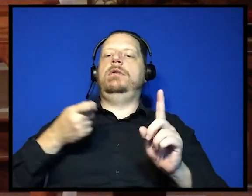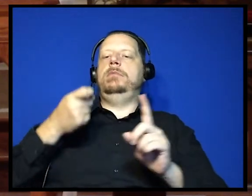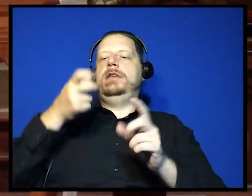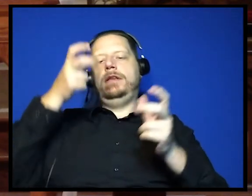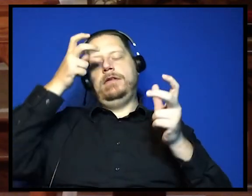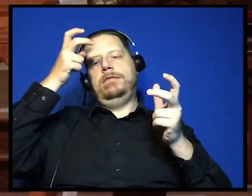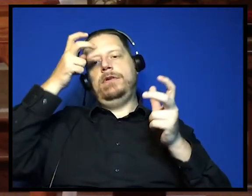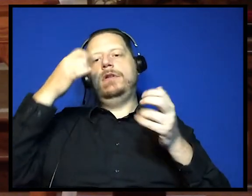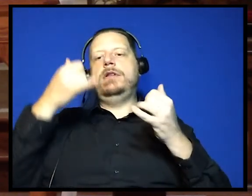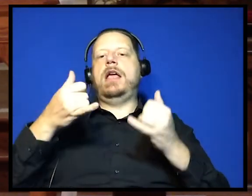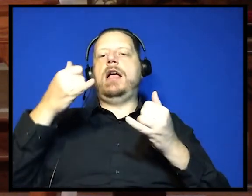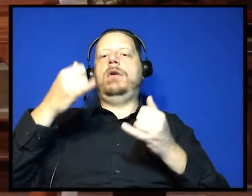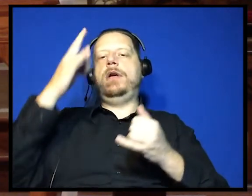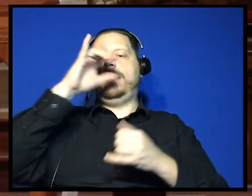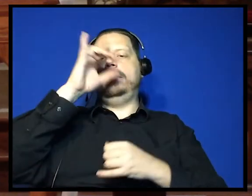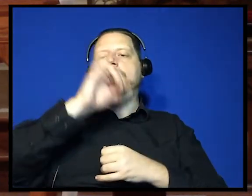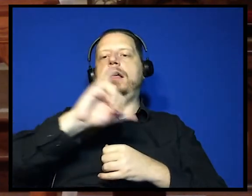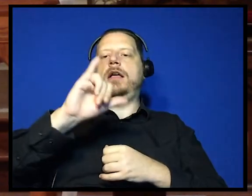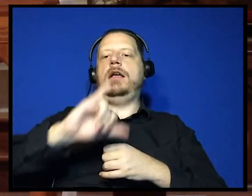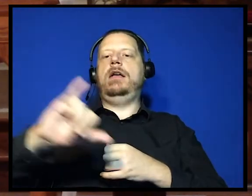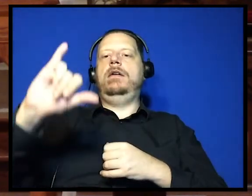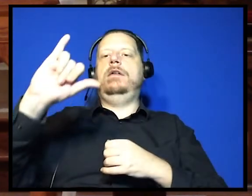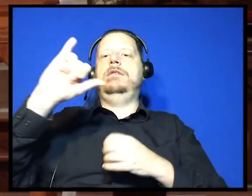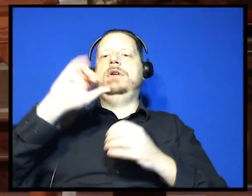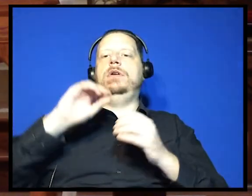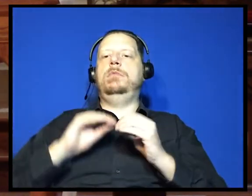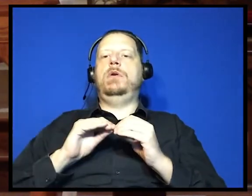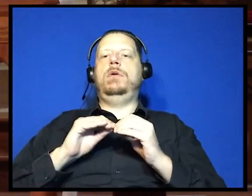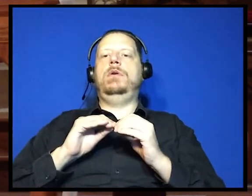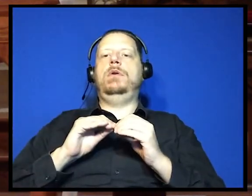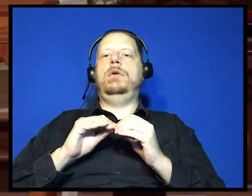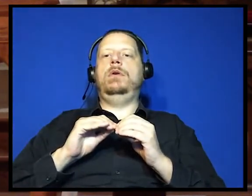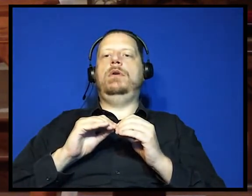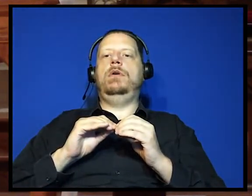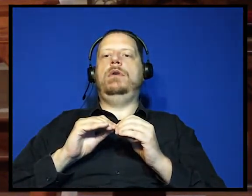from evil, now and